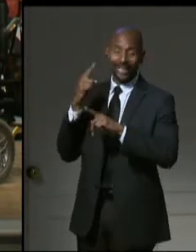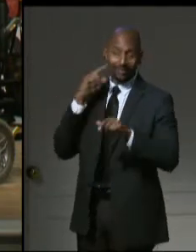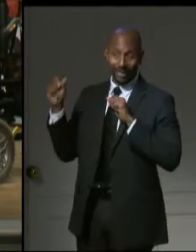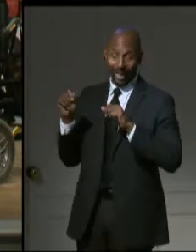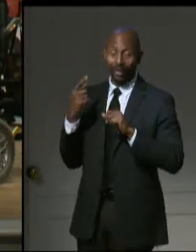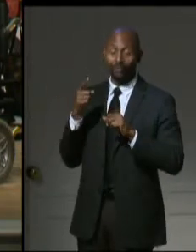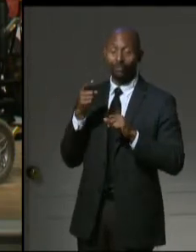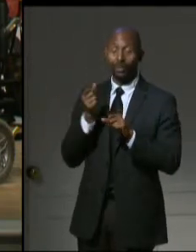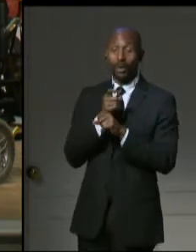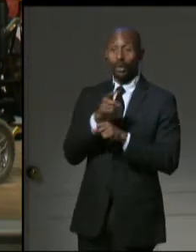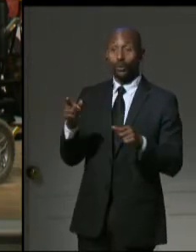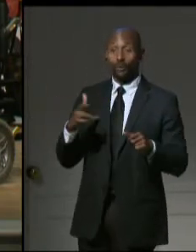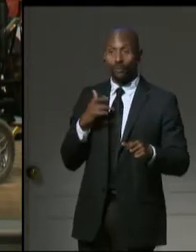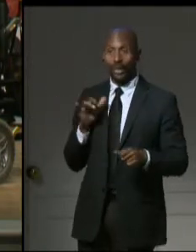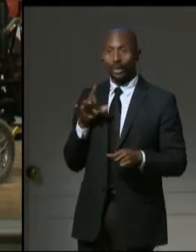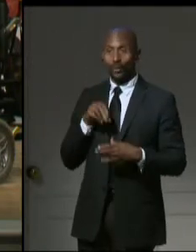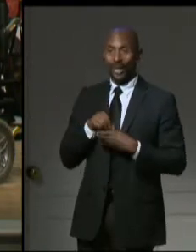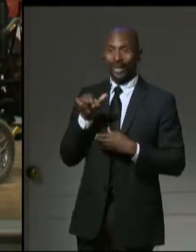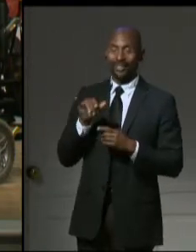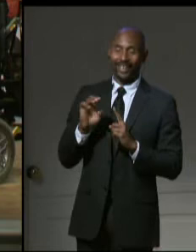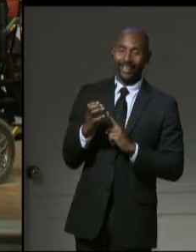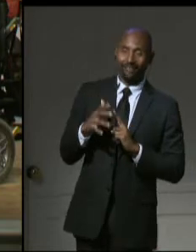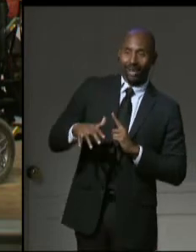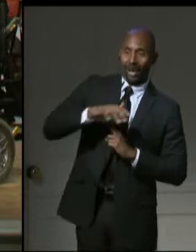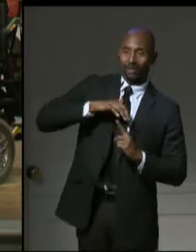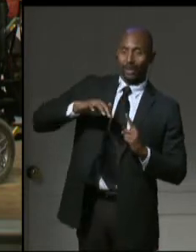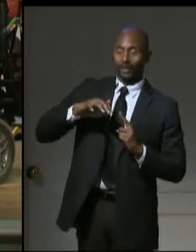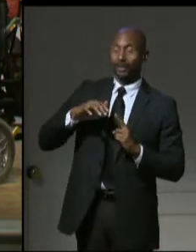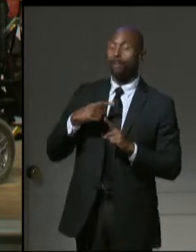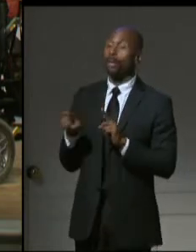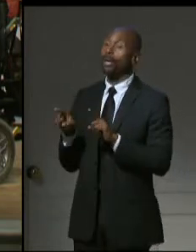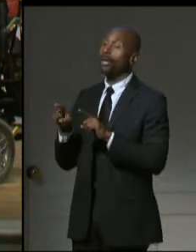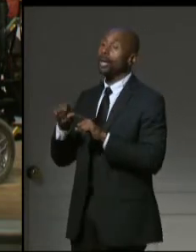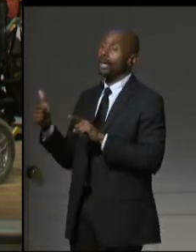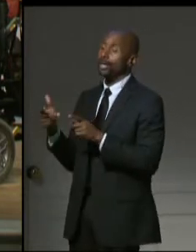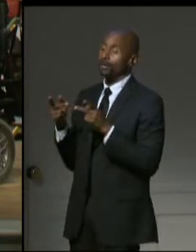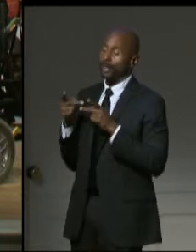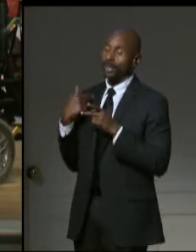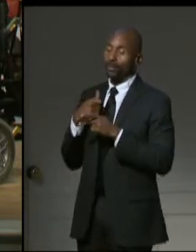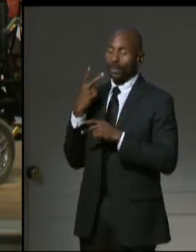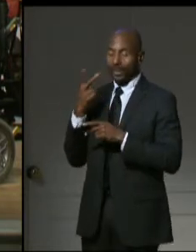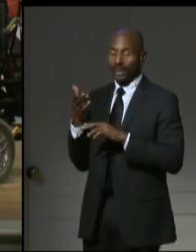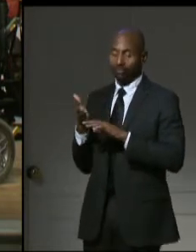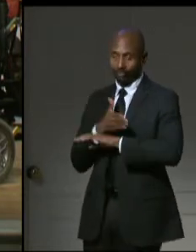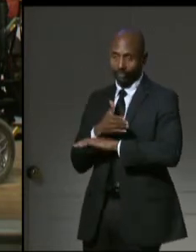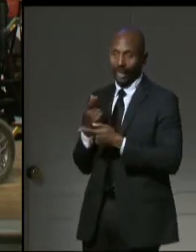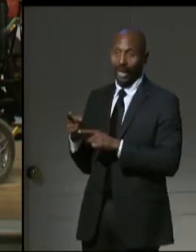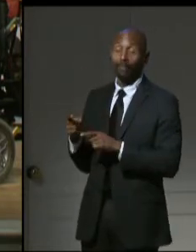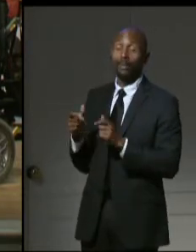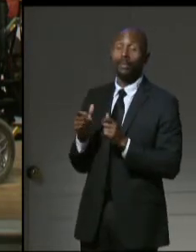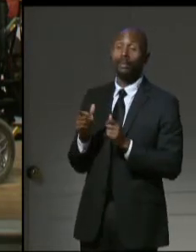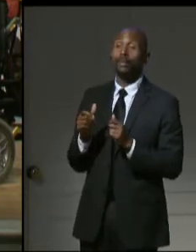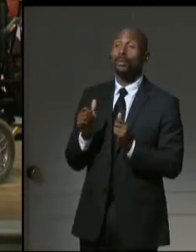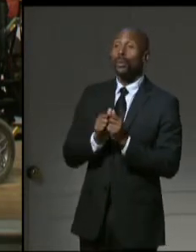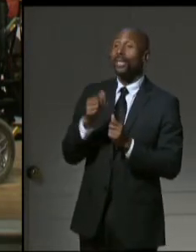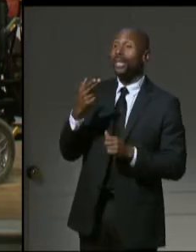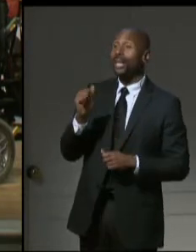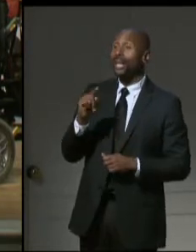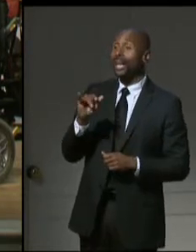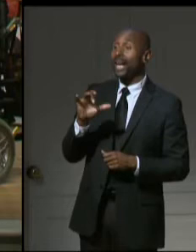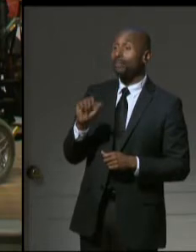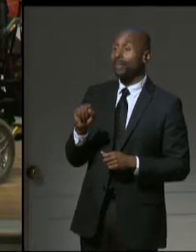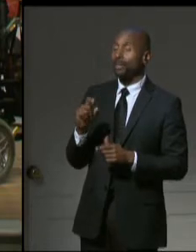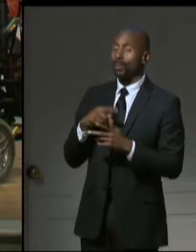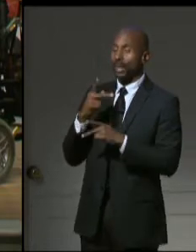really in that environment. And then the other place that we're seeing a lot is haptics. So what are different kinds of technologies that can simulate different sorts of touch